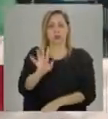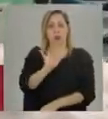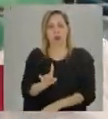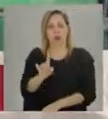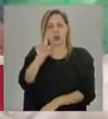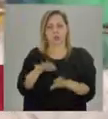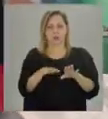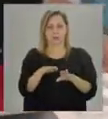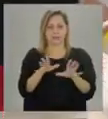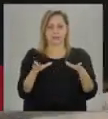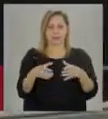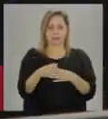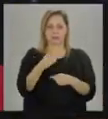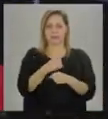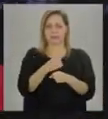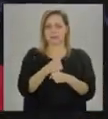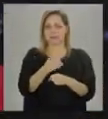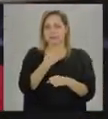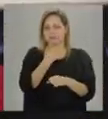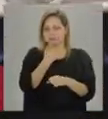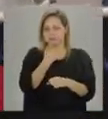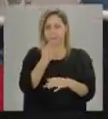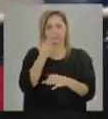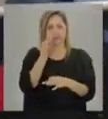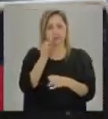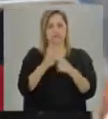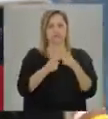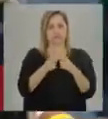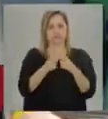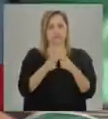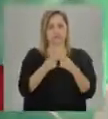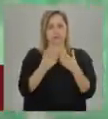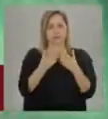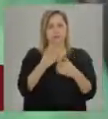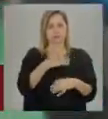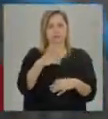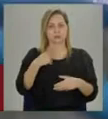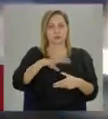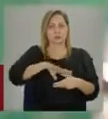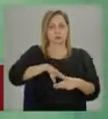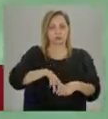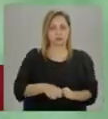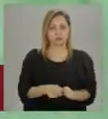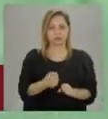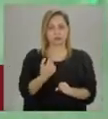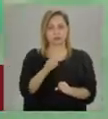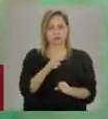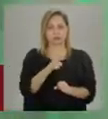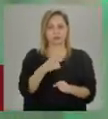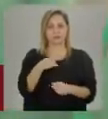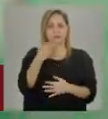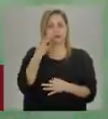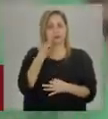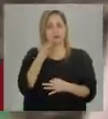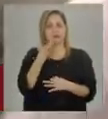The staff are working flat out, trying to keep these people from deteriorating further. They're trying to stop